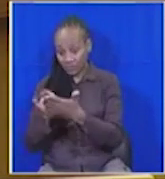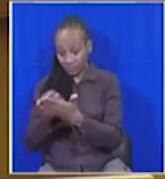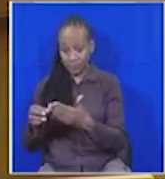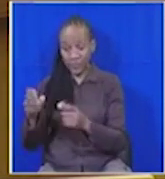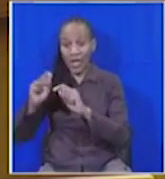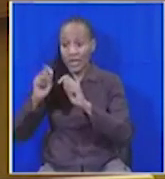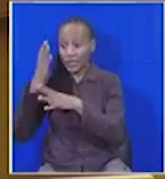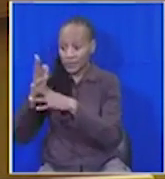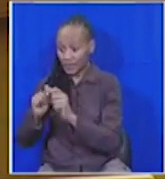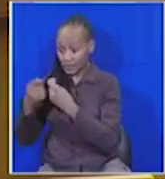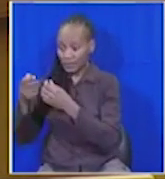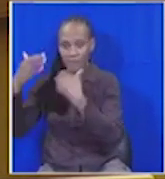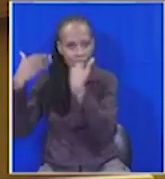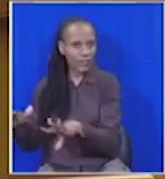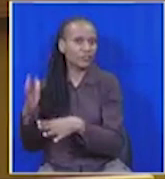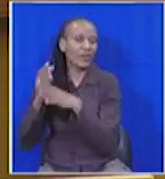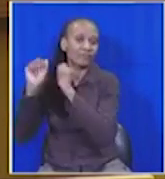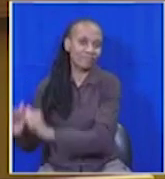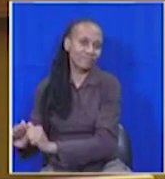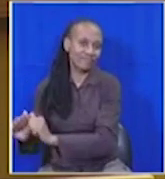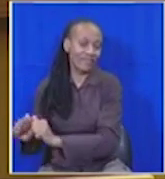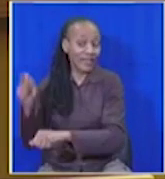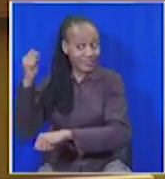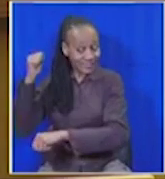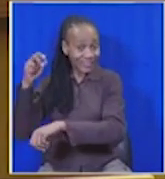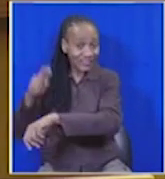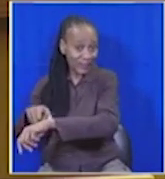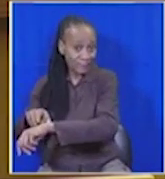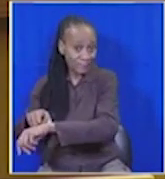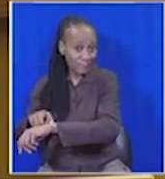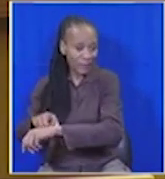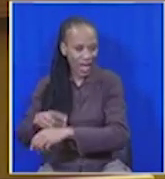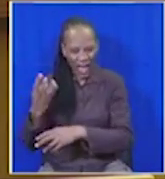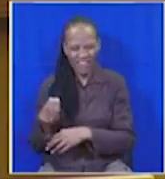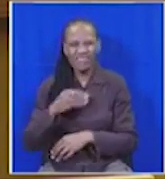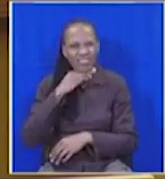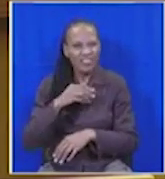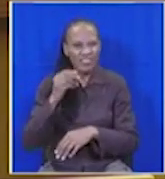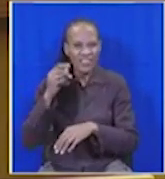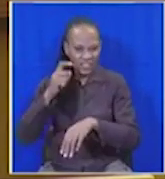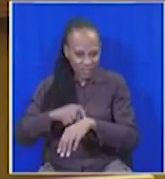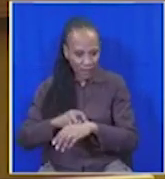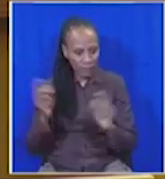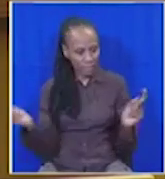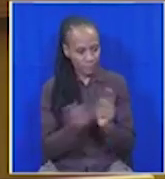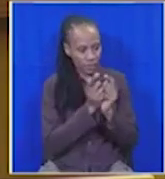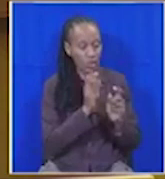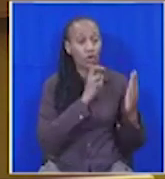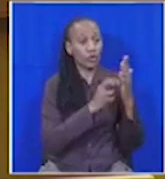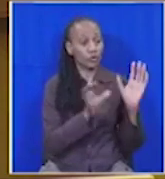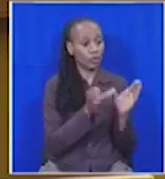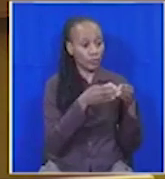concluded their work. At that stage, there was just not enough time to present to the Rules Committee and to the